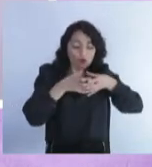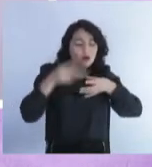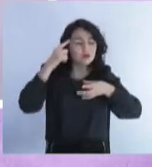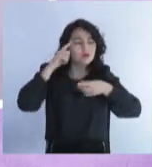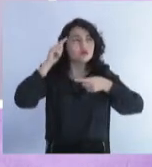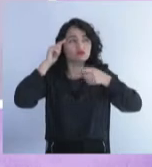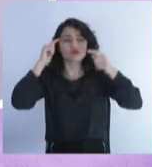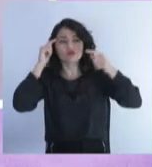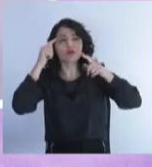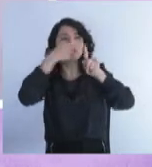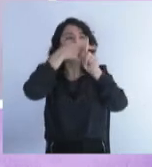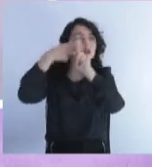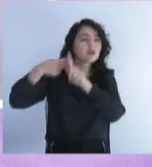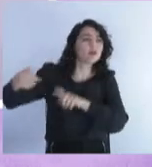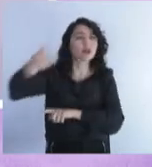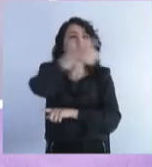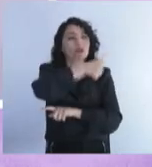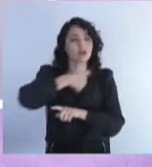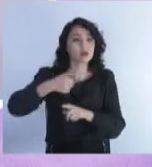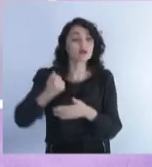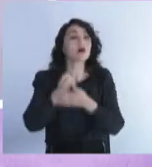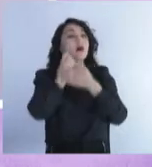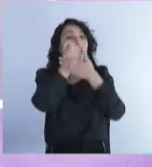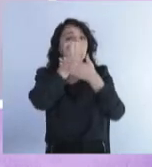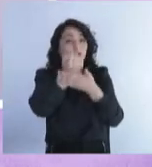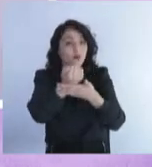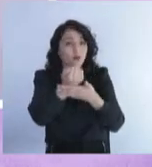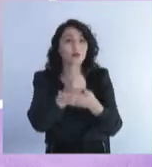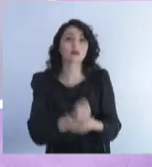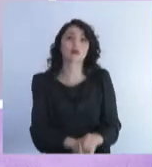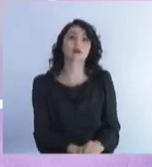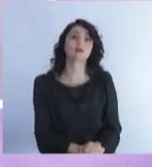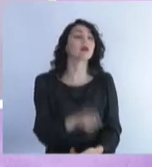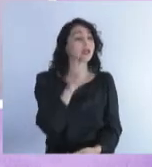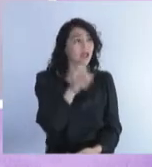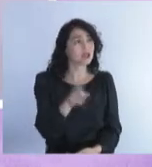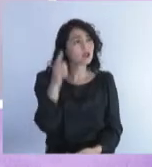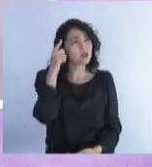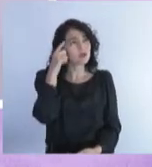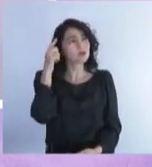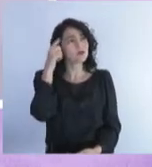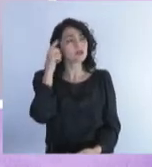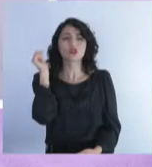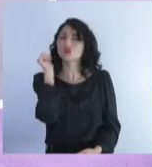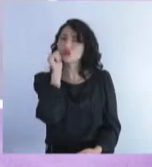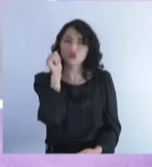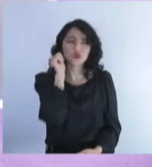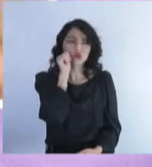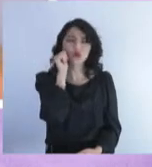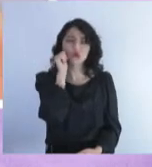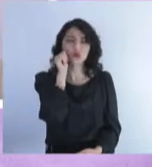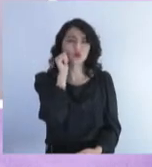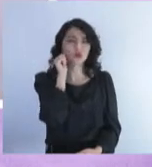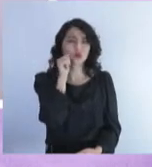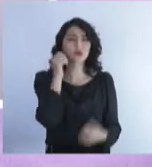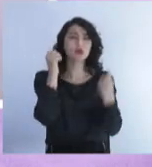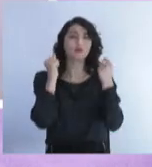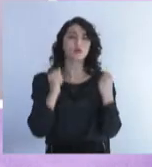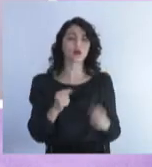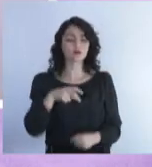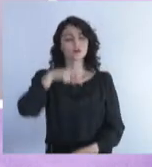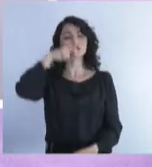for caring. And this is another practice that you can do daily. For example, after you've done the